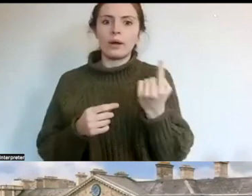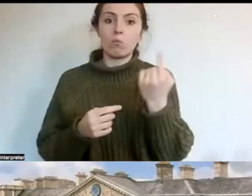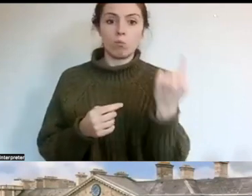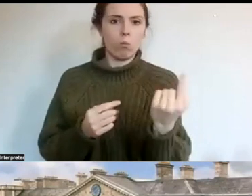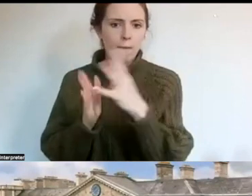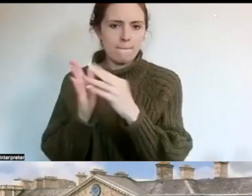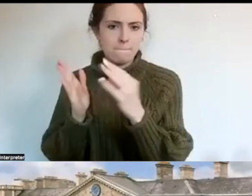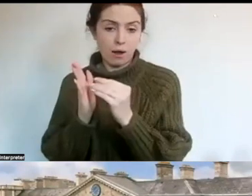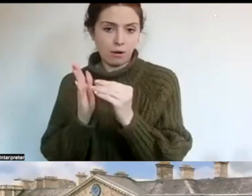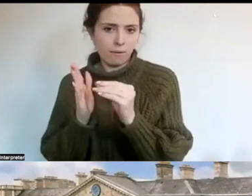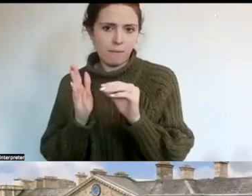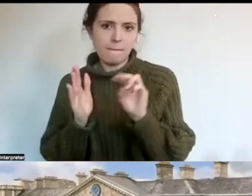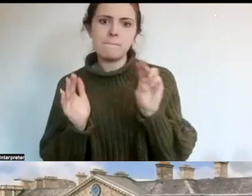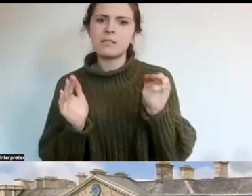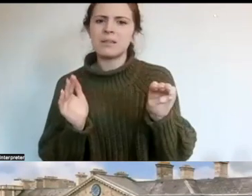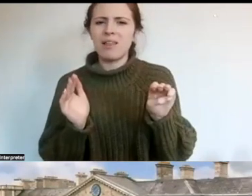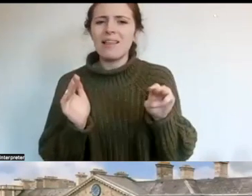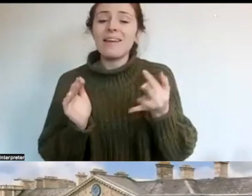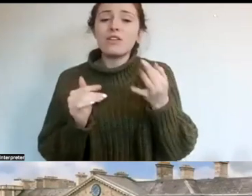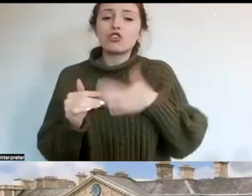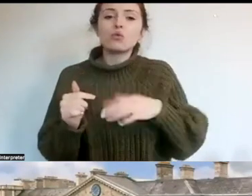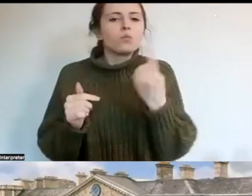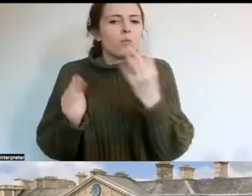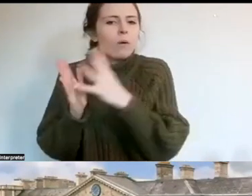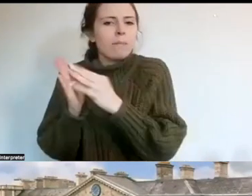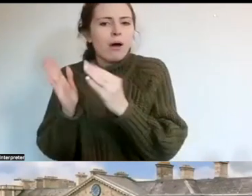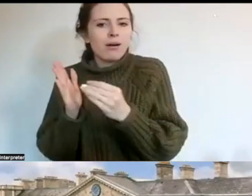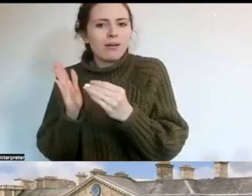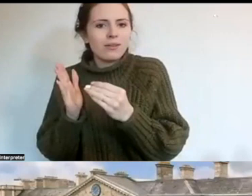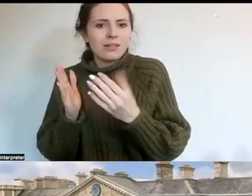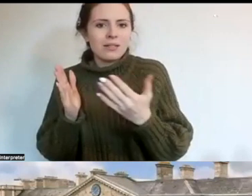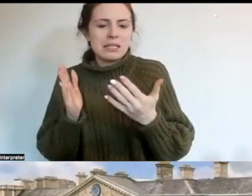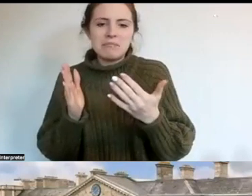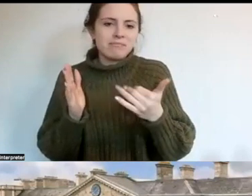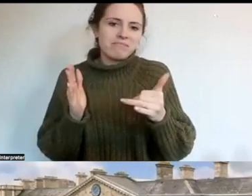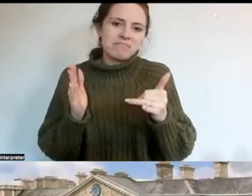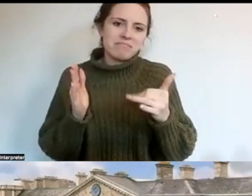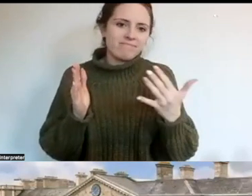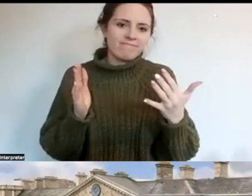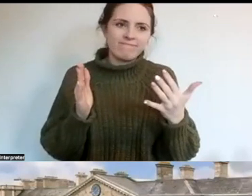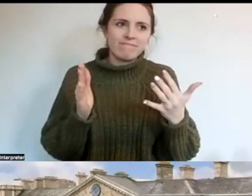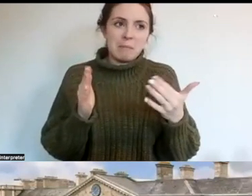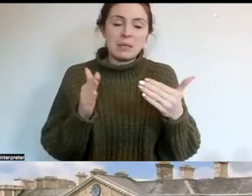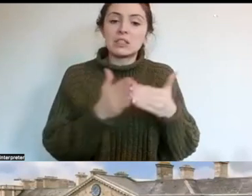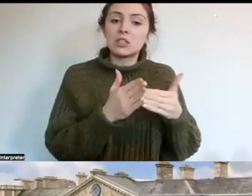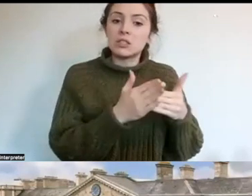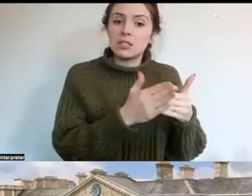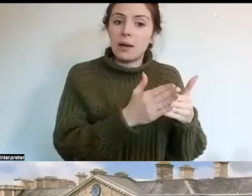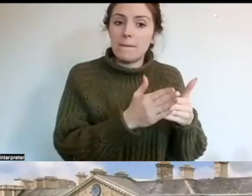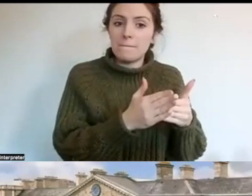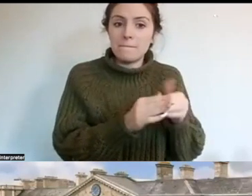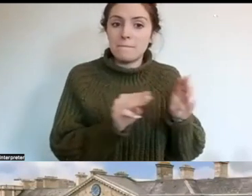because if you create something that's just one model, then we're going to constrain the possibilities of people achieving the model which